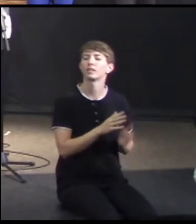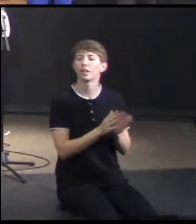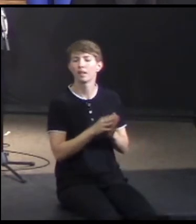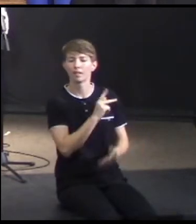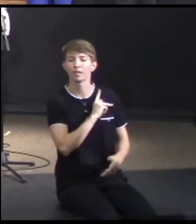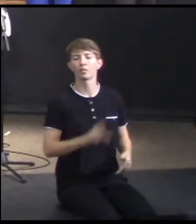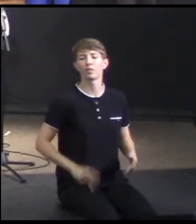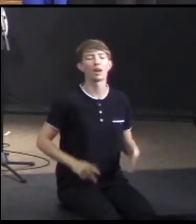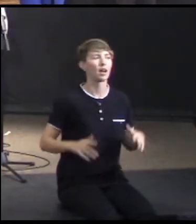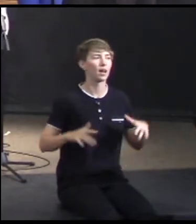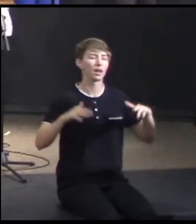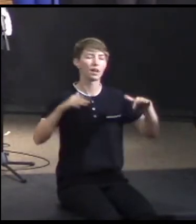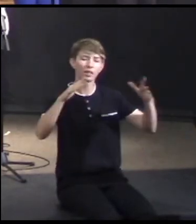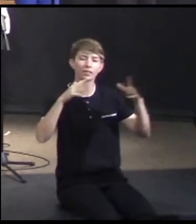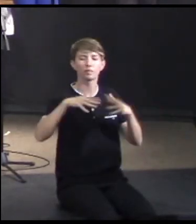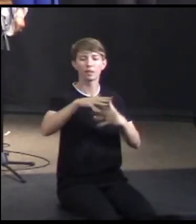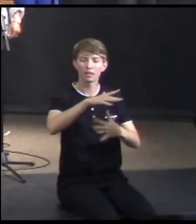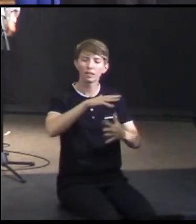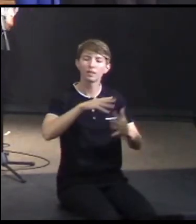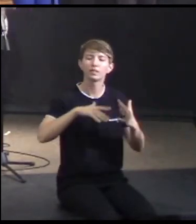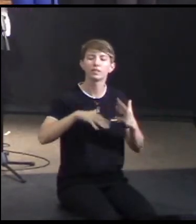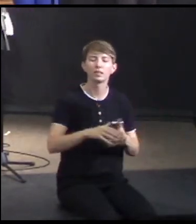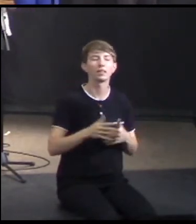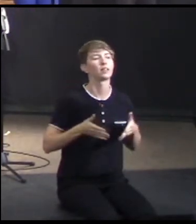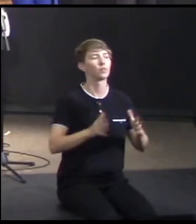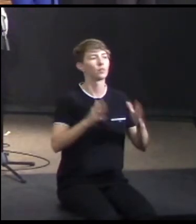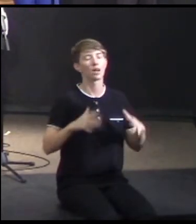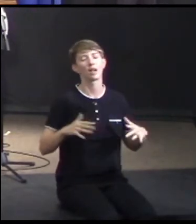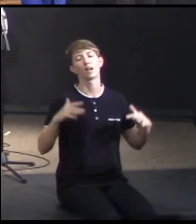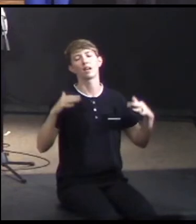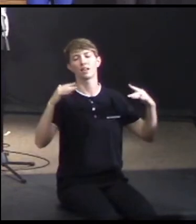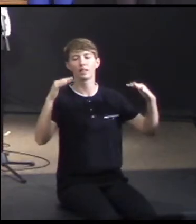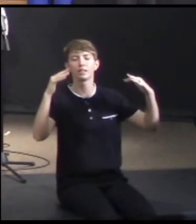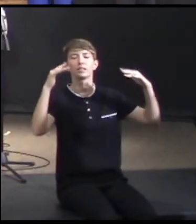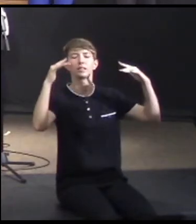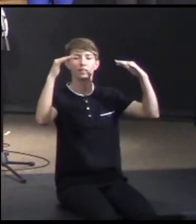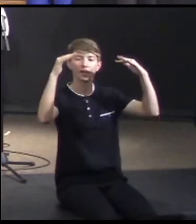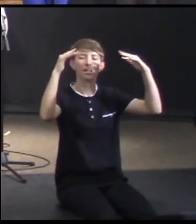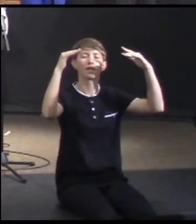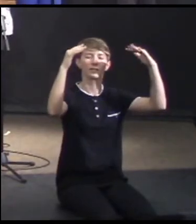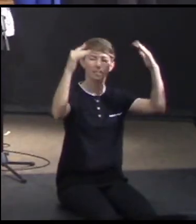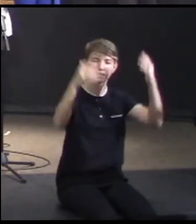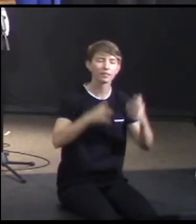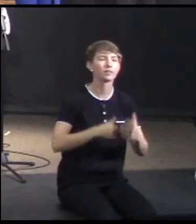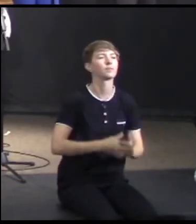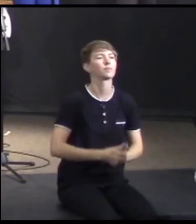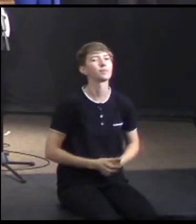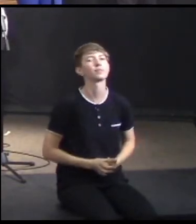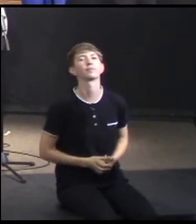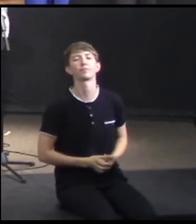King rise among us, let it rise.